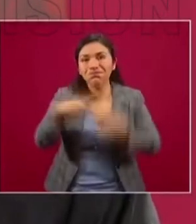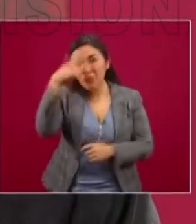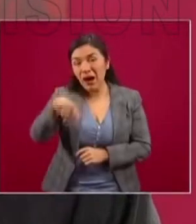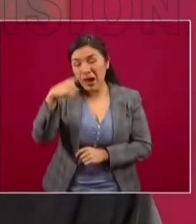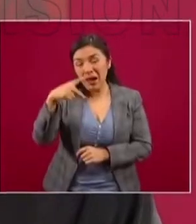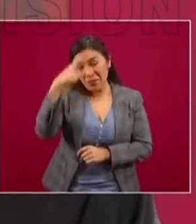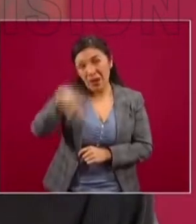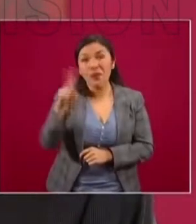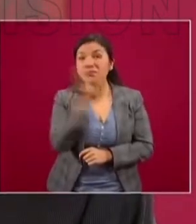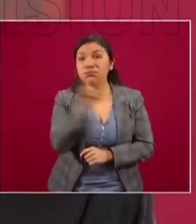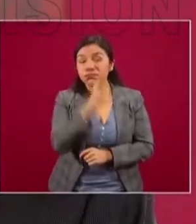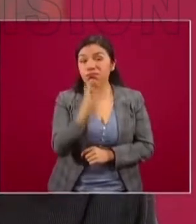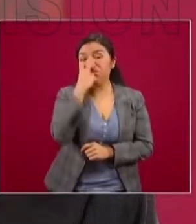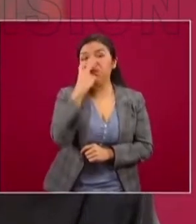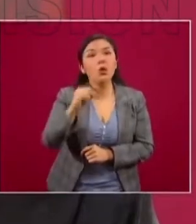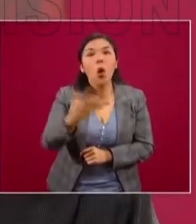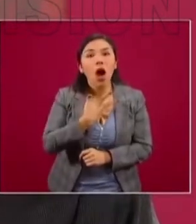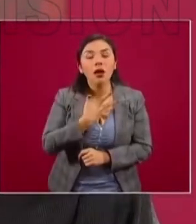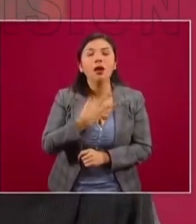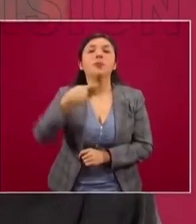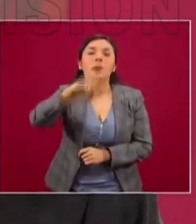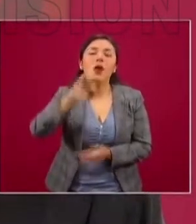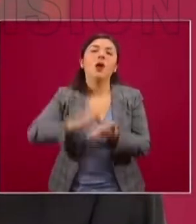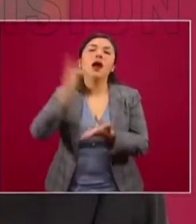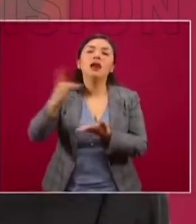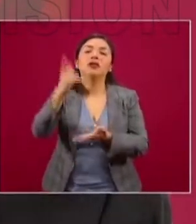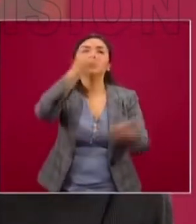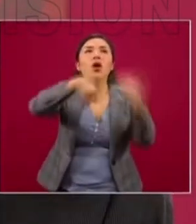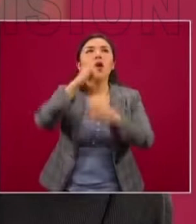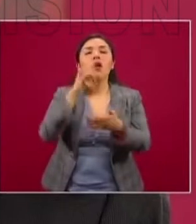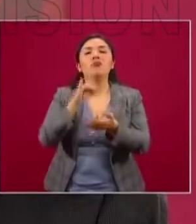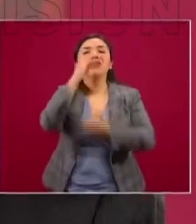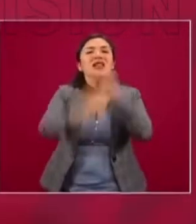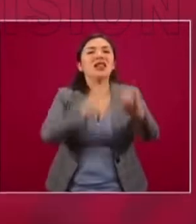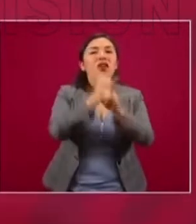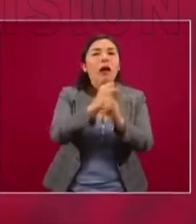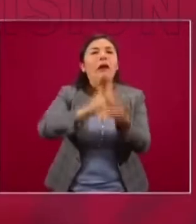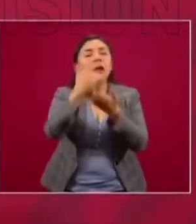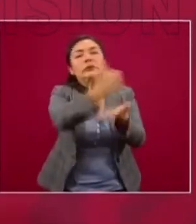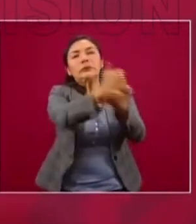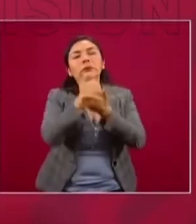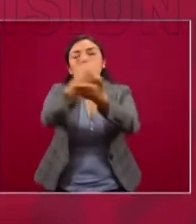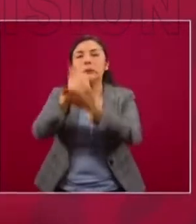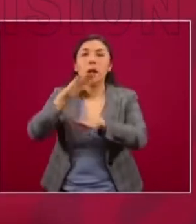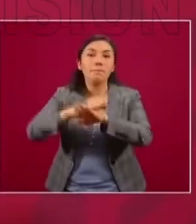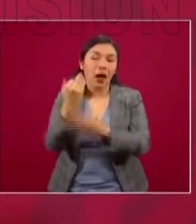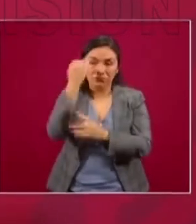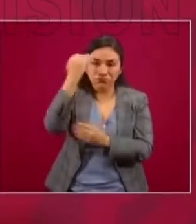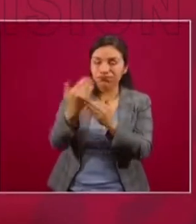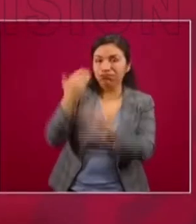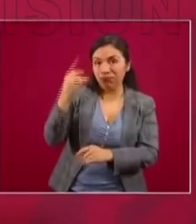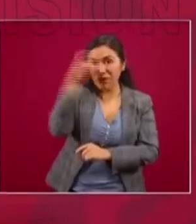Thanks to international solidarity we're able to obtain ventilators in the most difficult moment and now